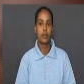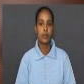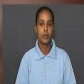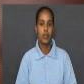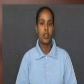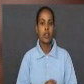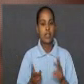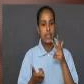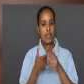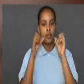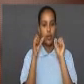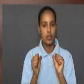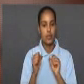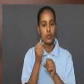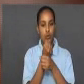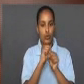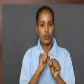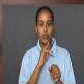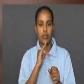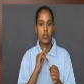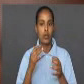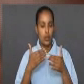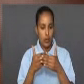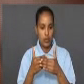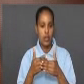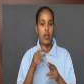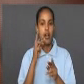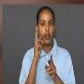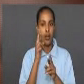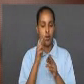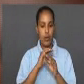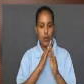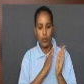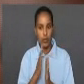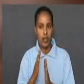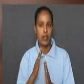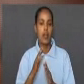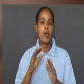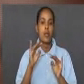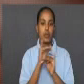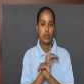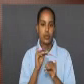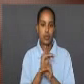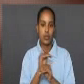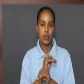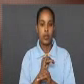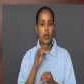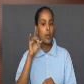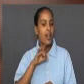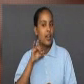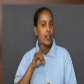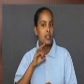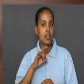A third possible solution is to closely regulate the polymer industry. If